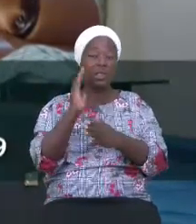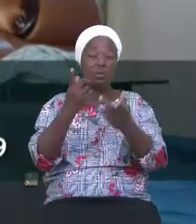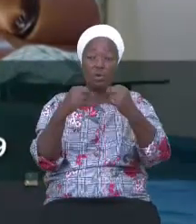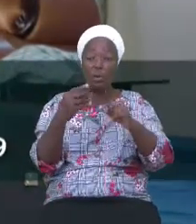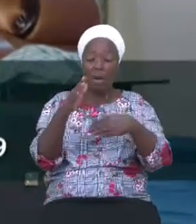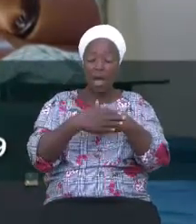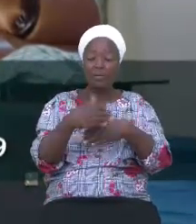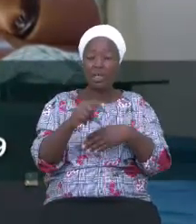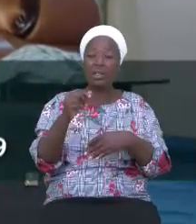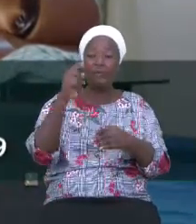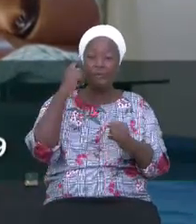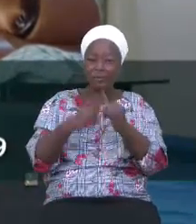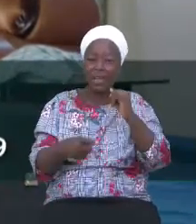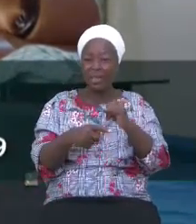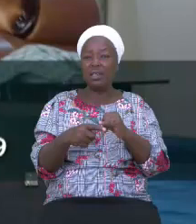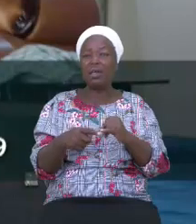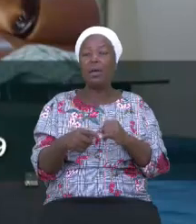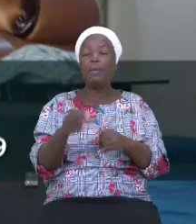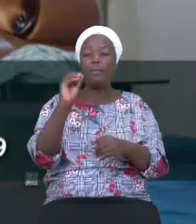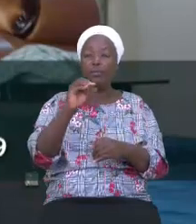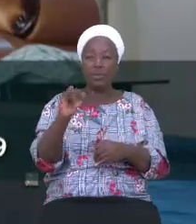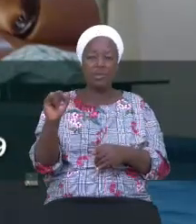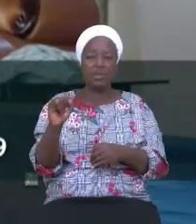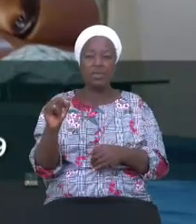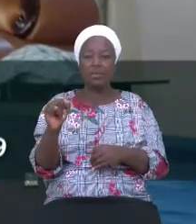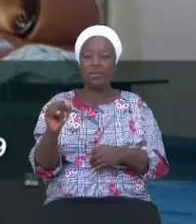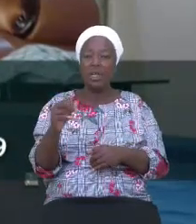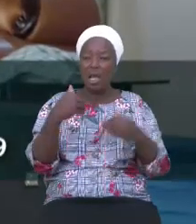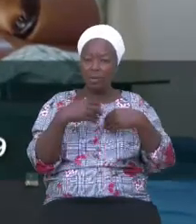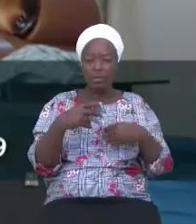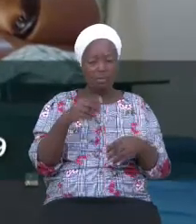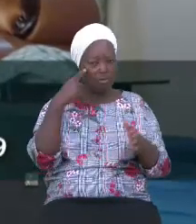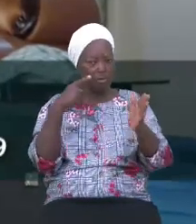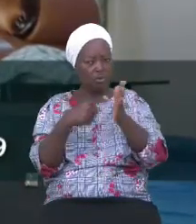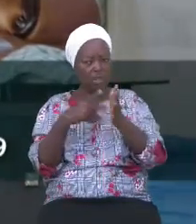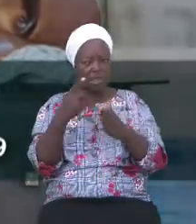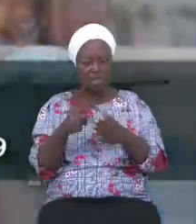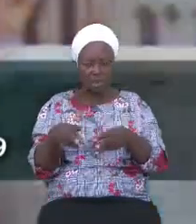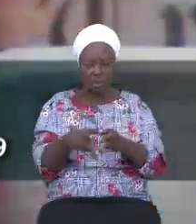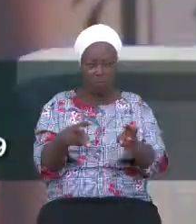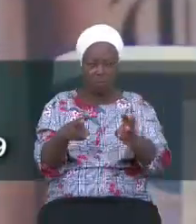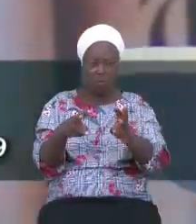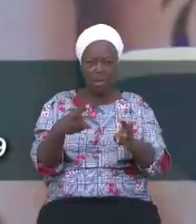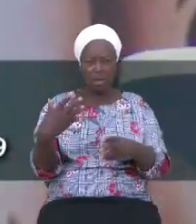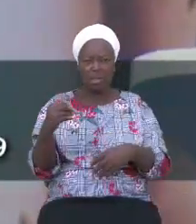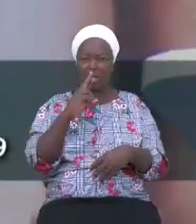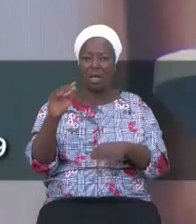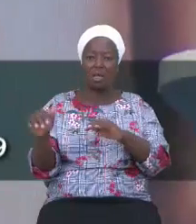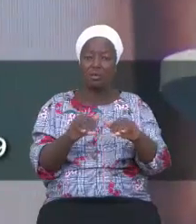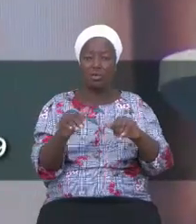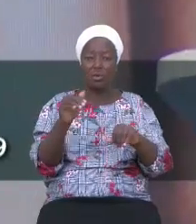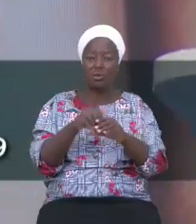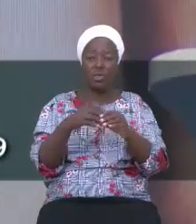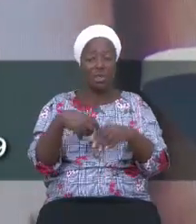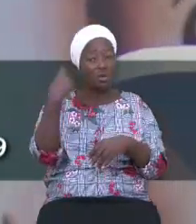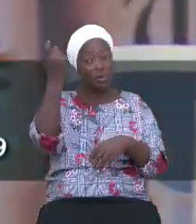the final message. Have you noticed the protocol and the way things are done in the